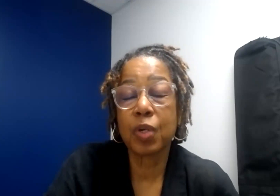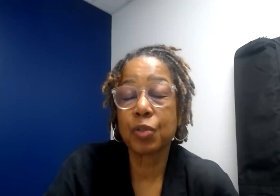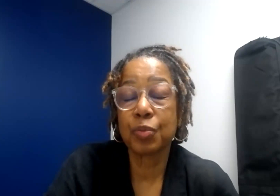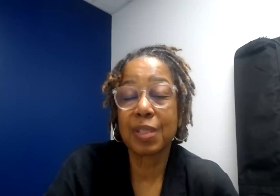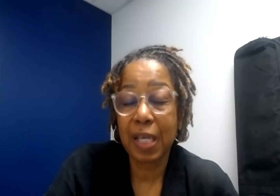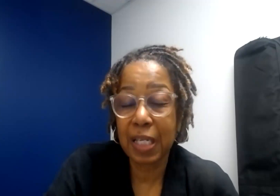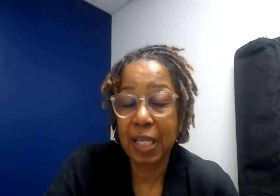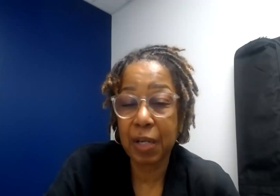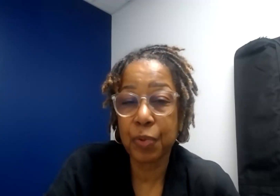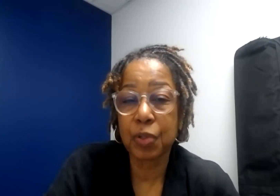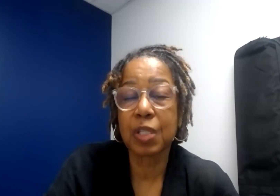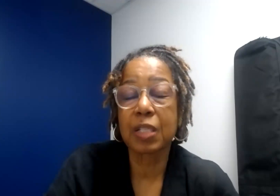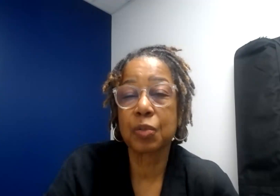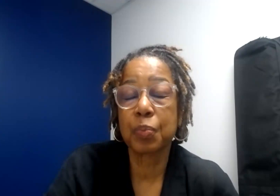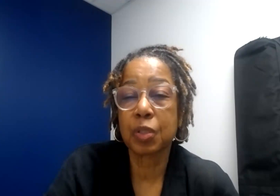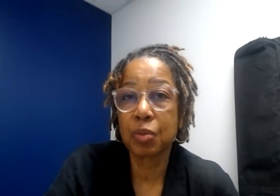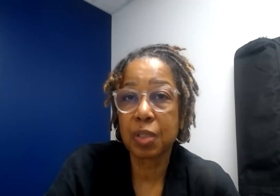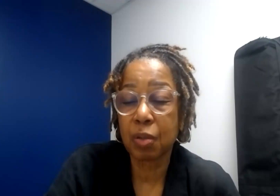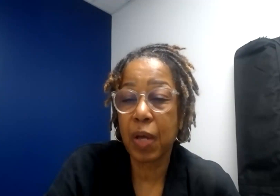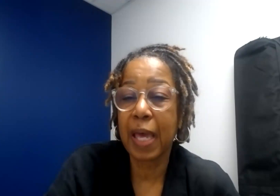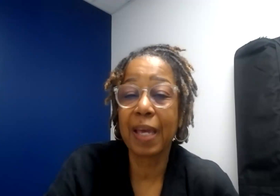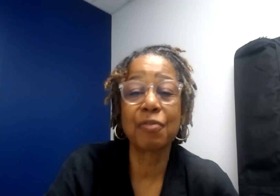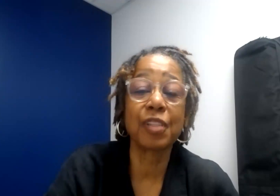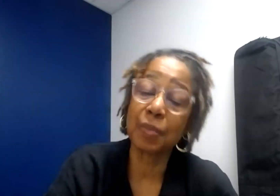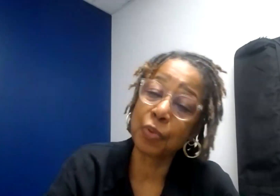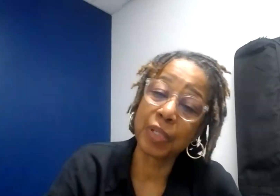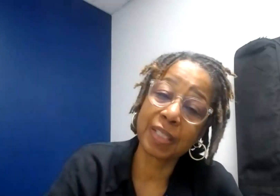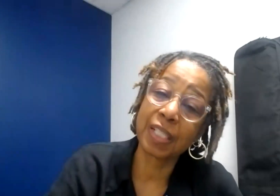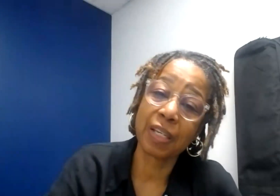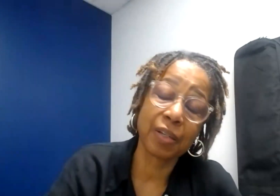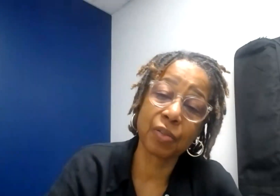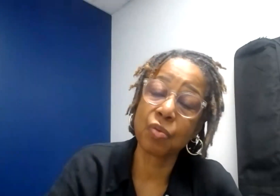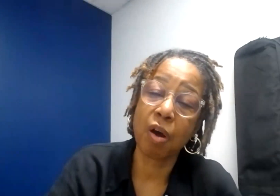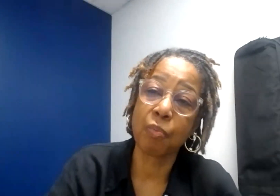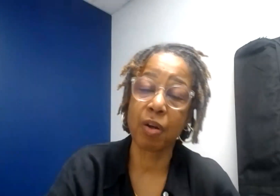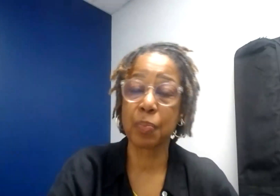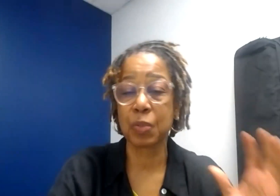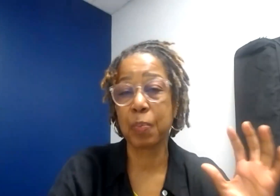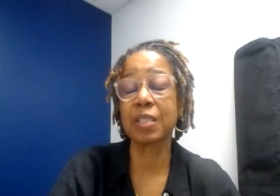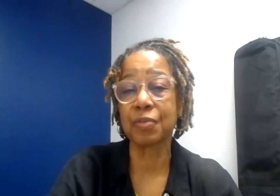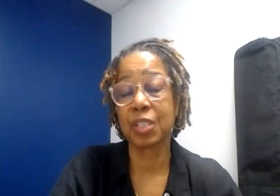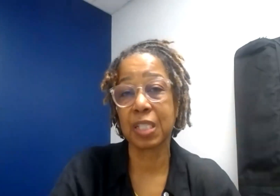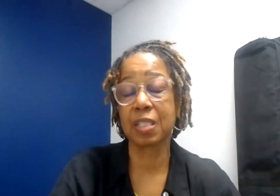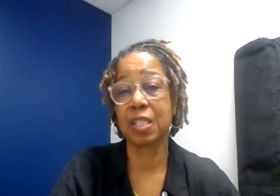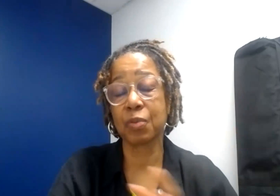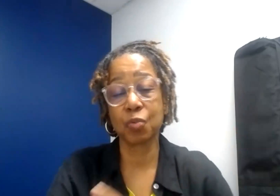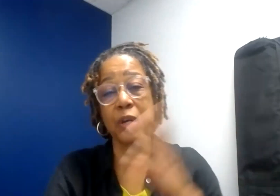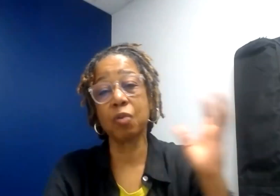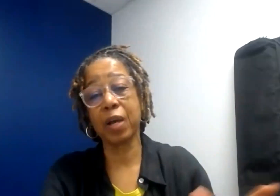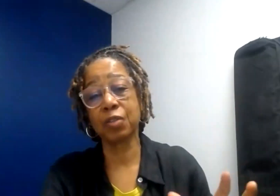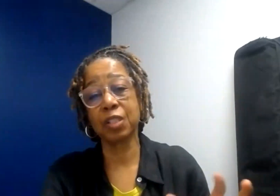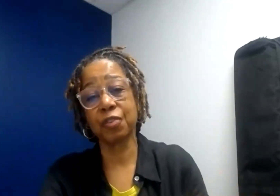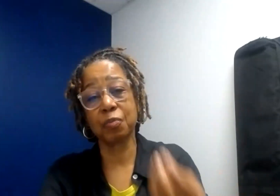really want to thank Gabriel, Dr. Peluso, and Philip, who isn't here. You all brought a perspective to this that